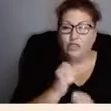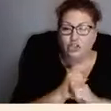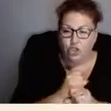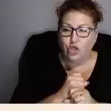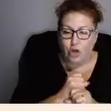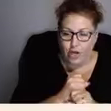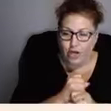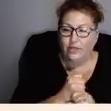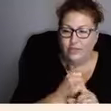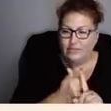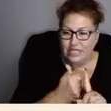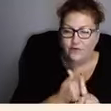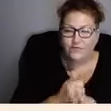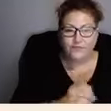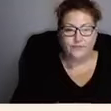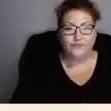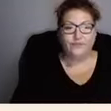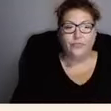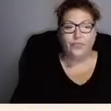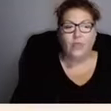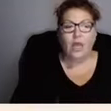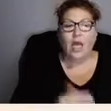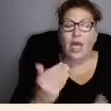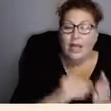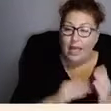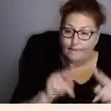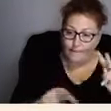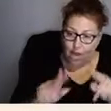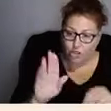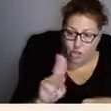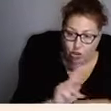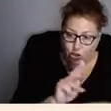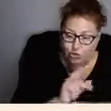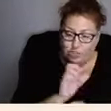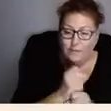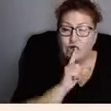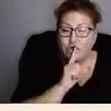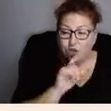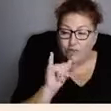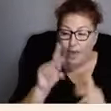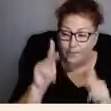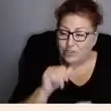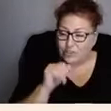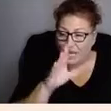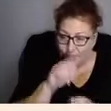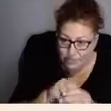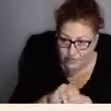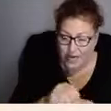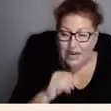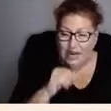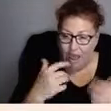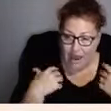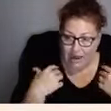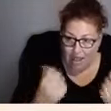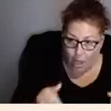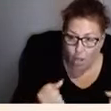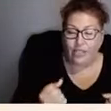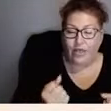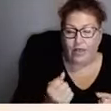information. Again, monitor their usage to ensure that the individuals are not participating in unhealthy device